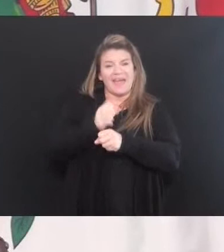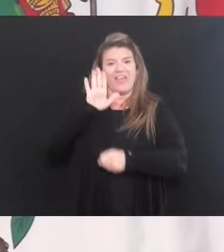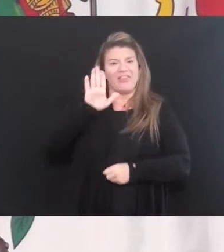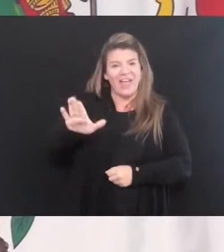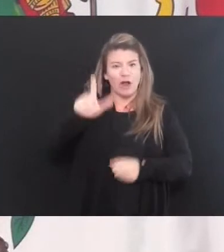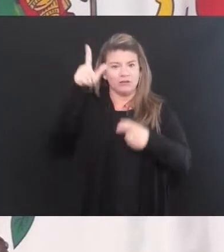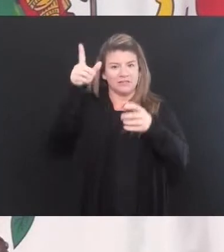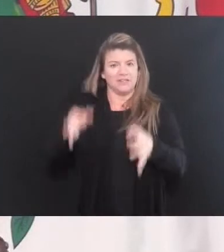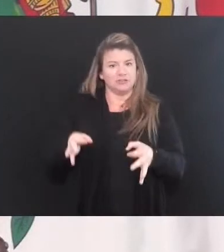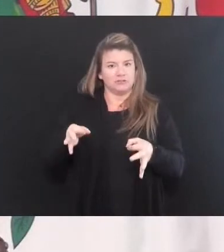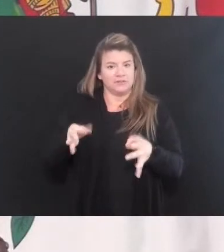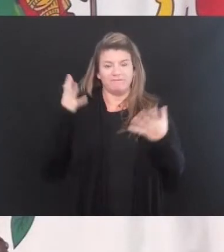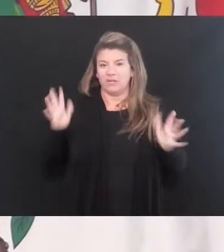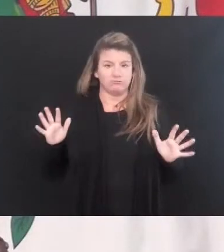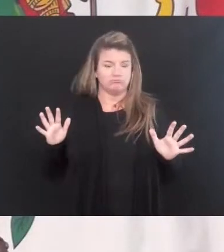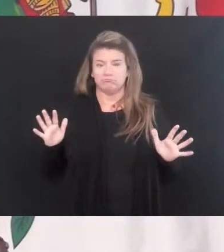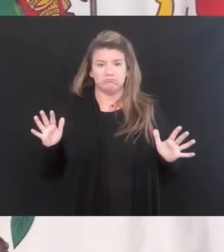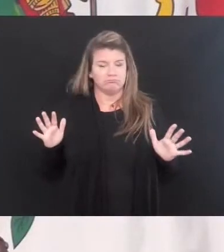decisions.